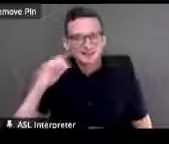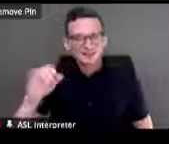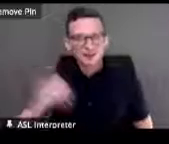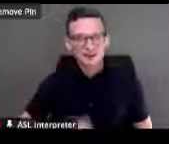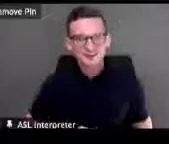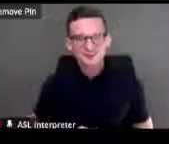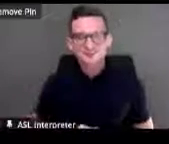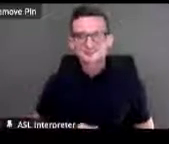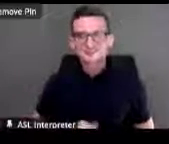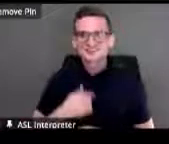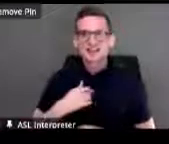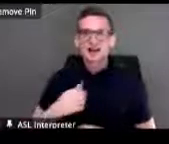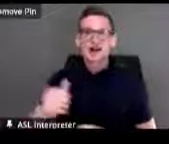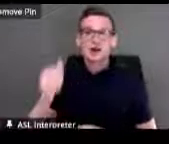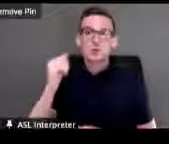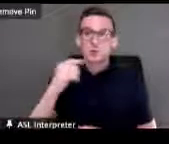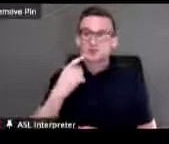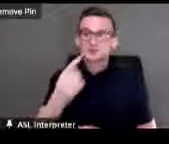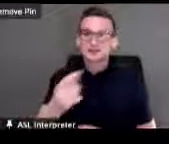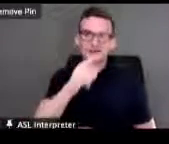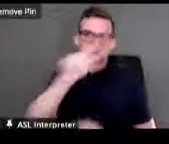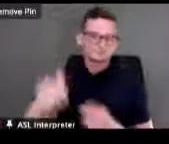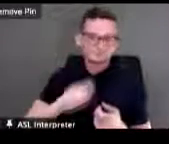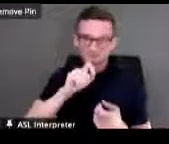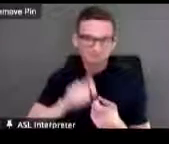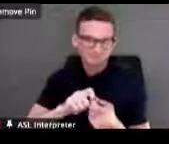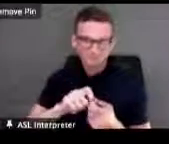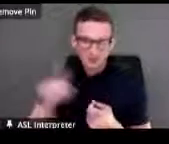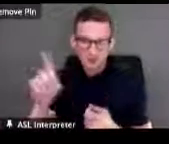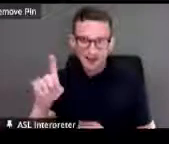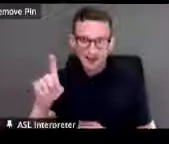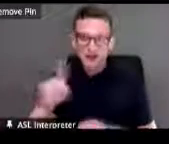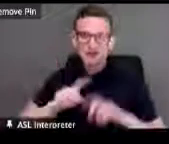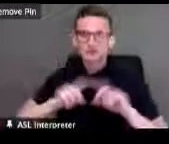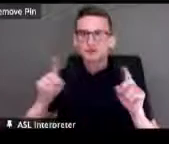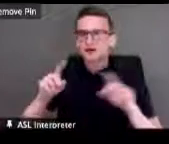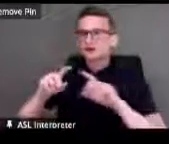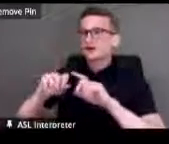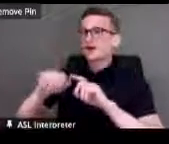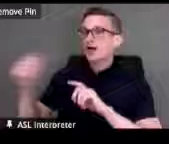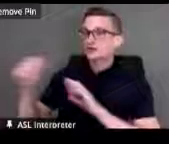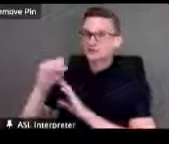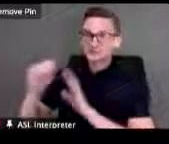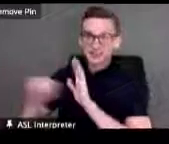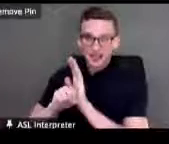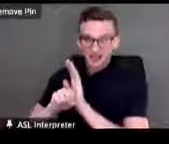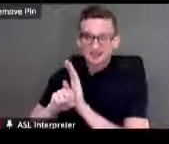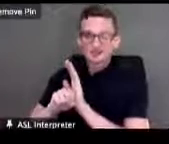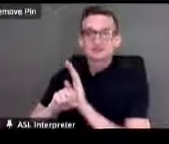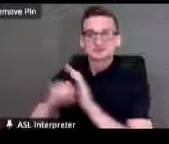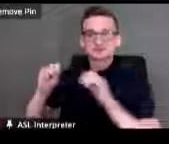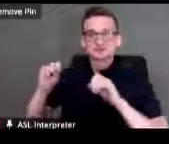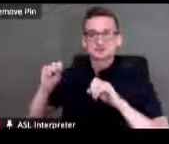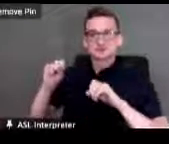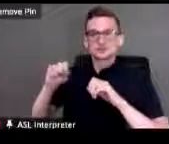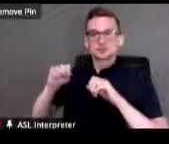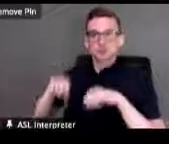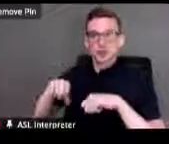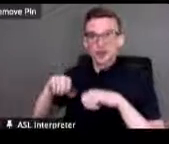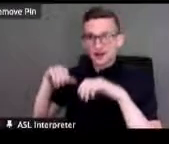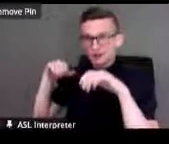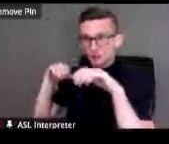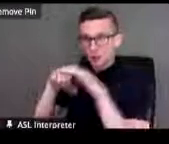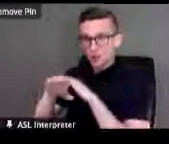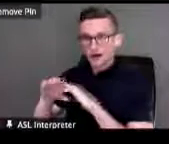It was, I won't tell exactly sort of where it was, but let's say a different state where you'd actually go in and it was like a